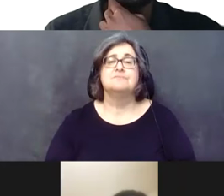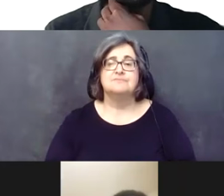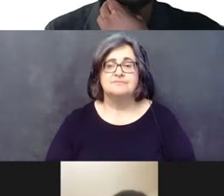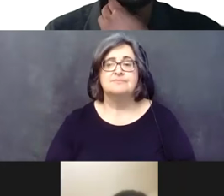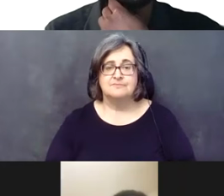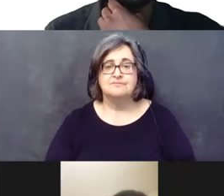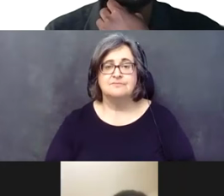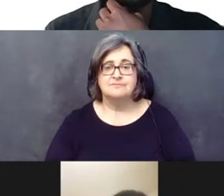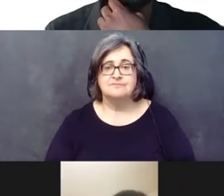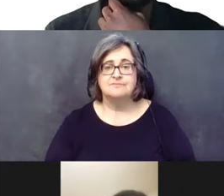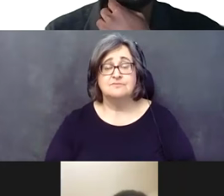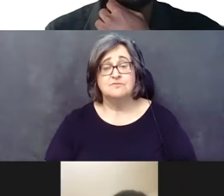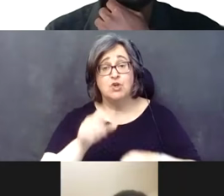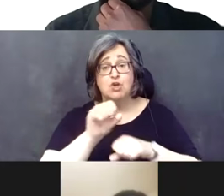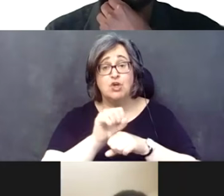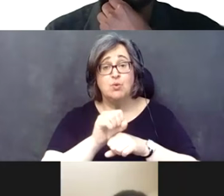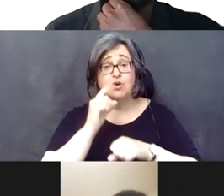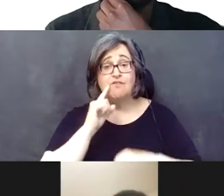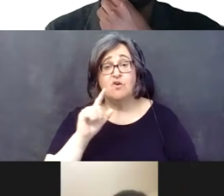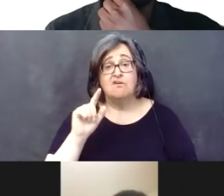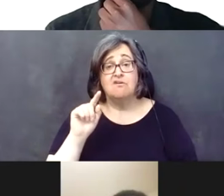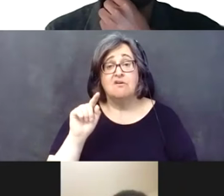So you can work for an ARC,